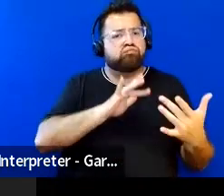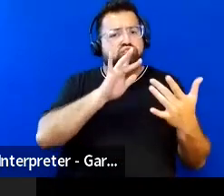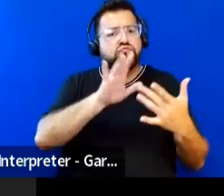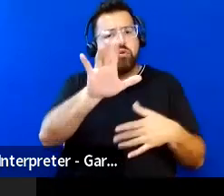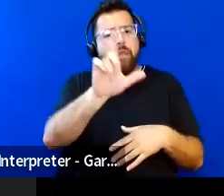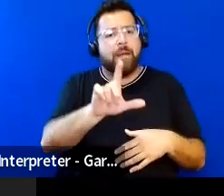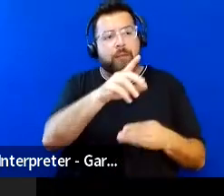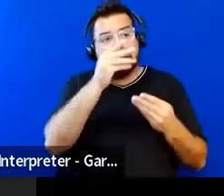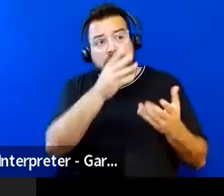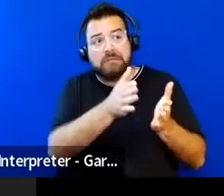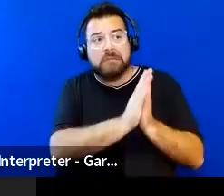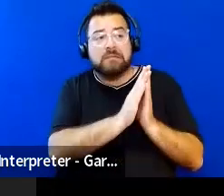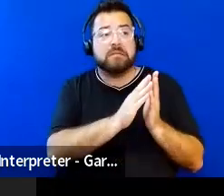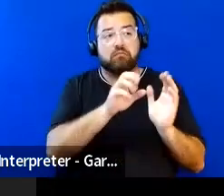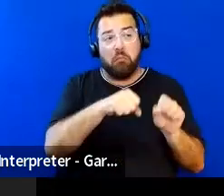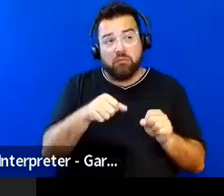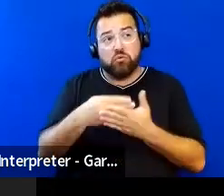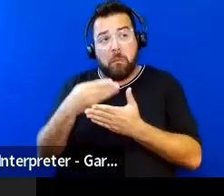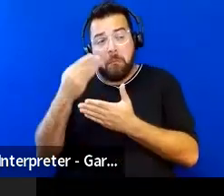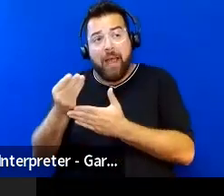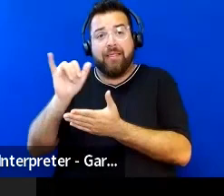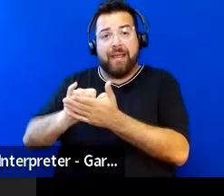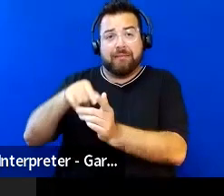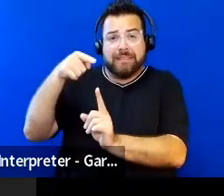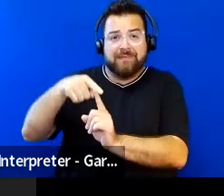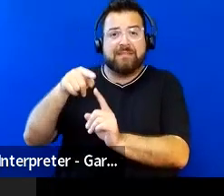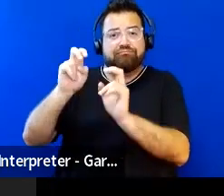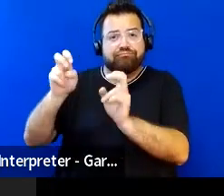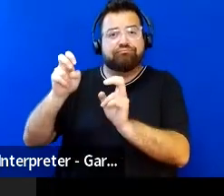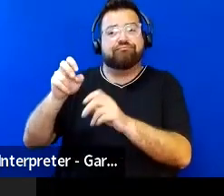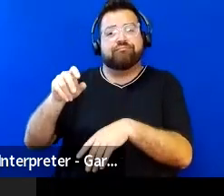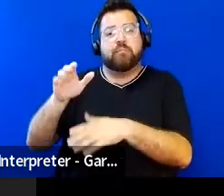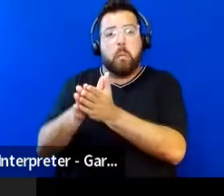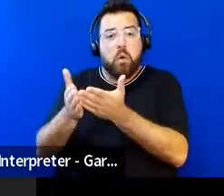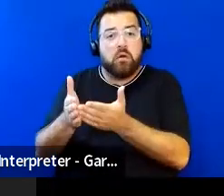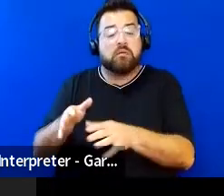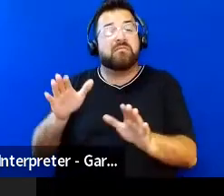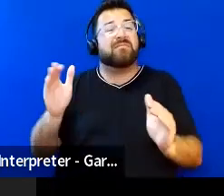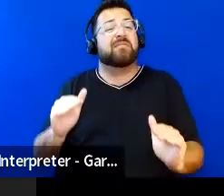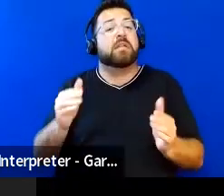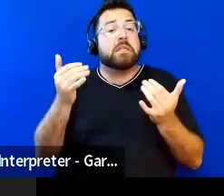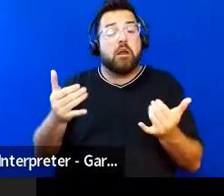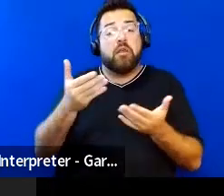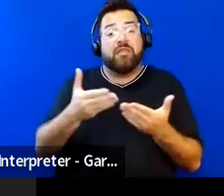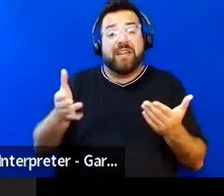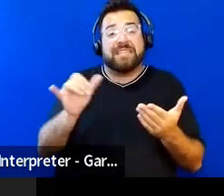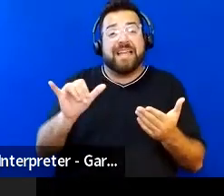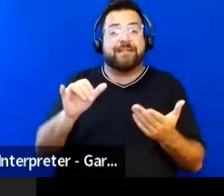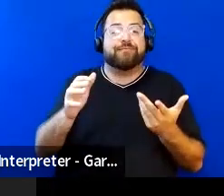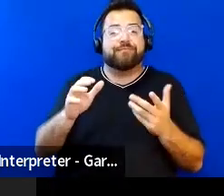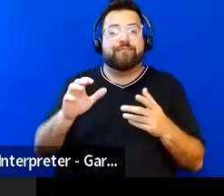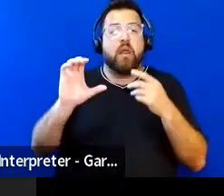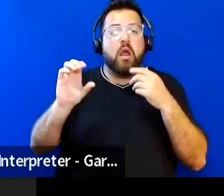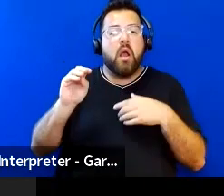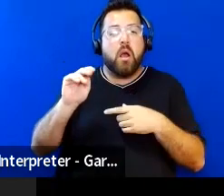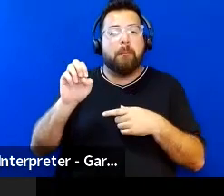see if it's possible to purchase that that material. For things like commercial textbooks